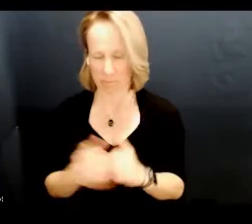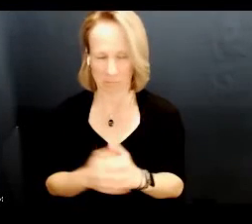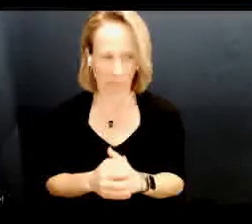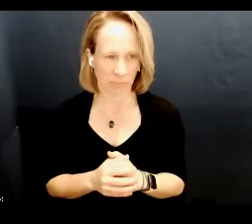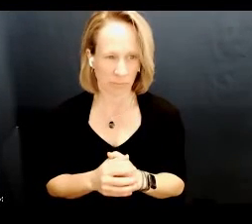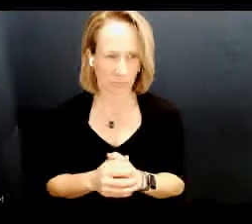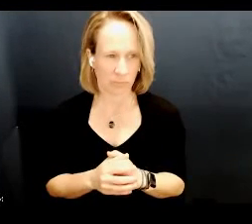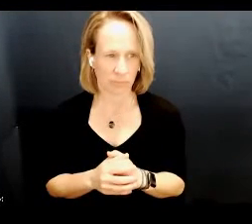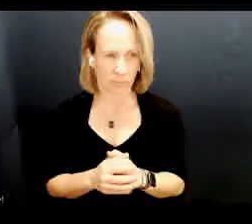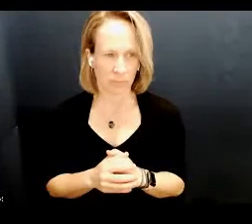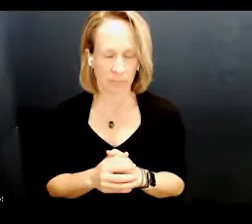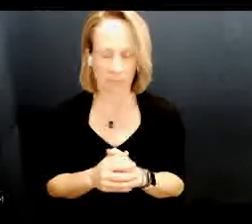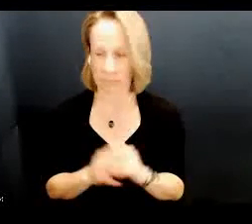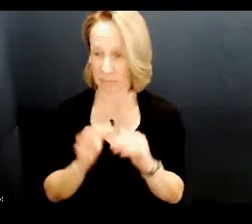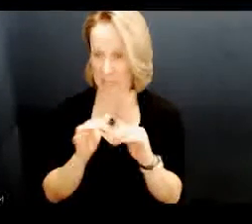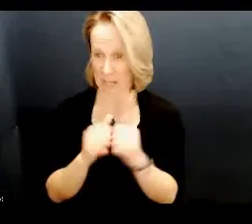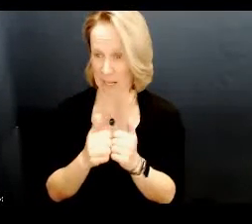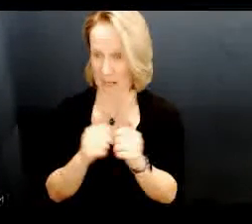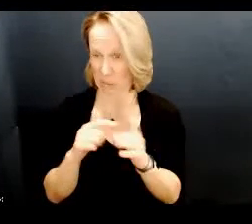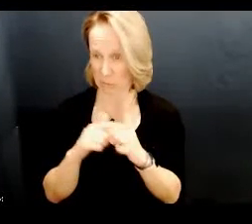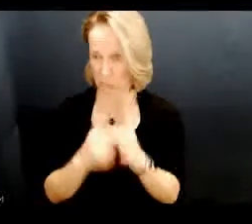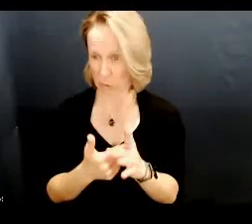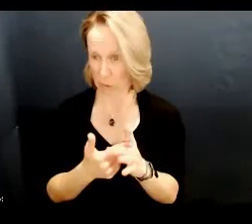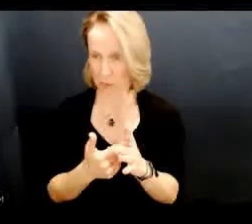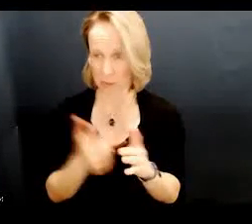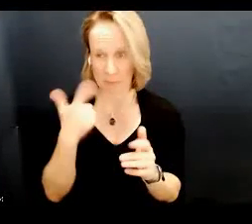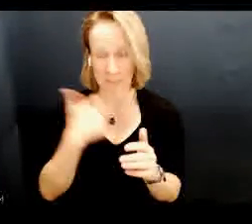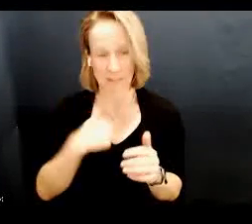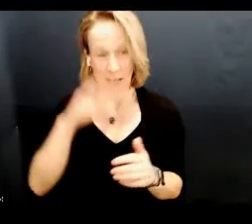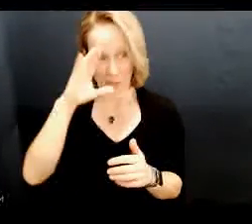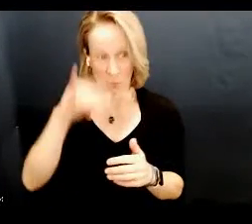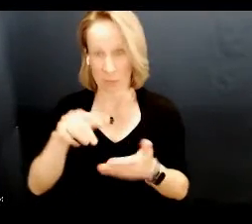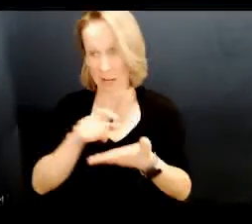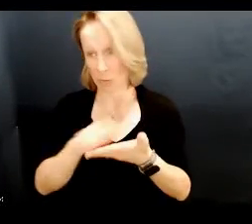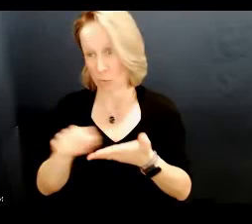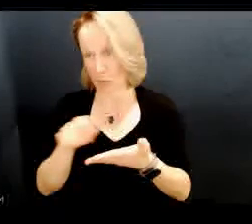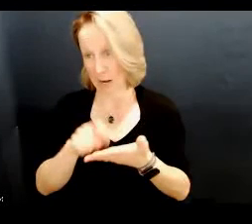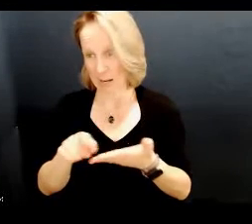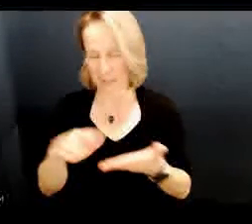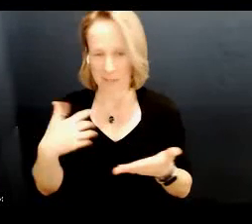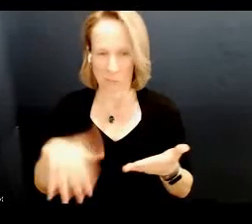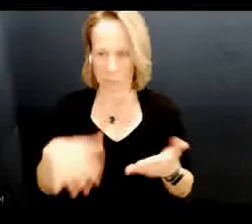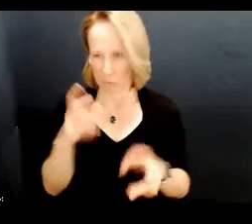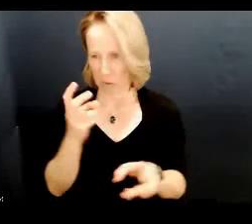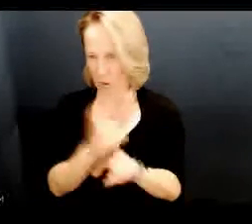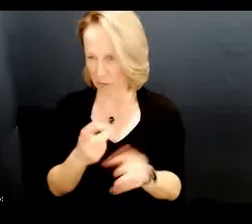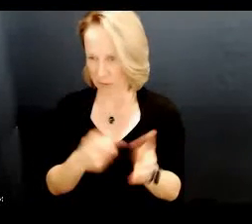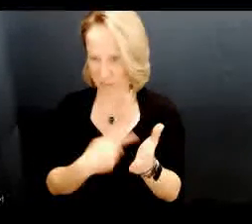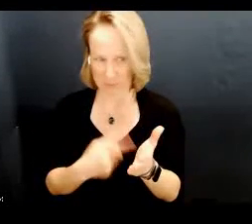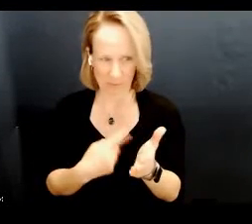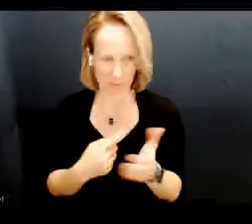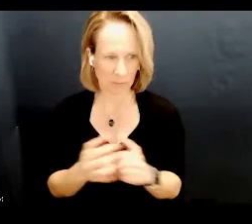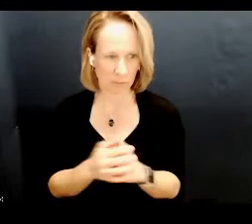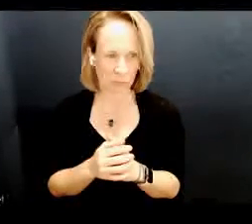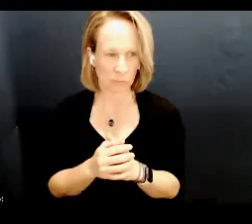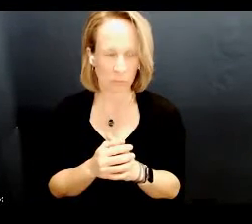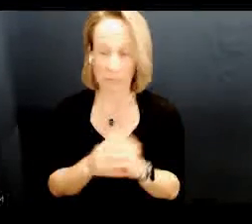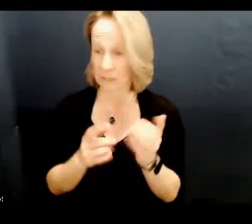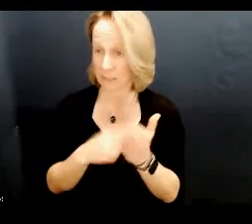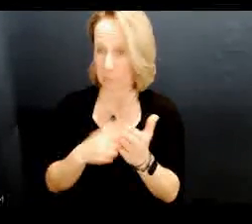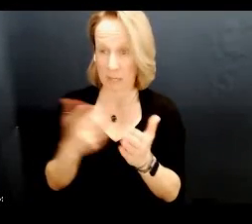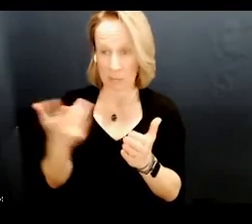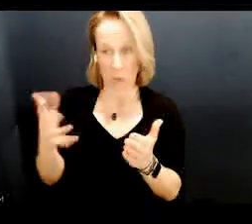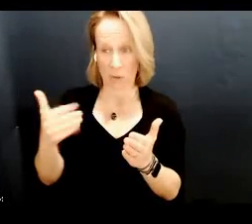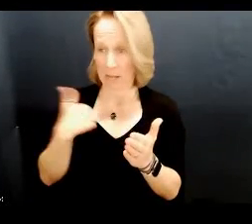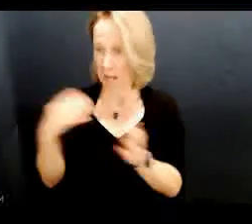Some ways to get started, because I know writing can be really intimidating sometimes. Sometimes we can update an existing protocol.